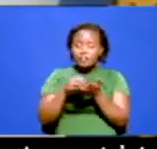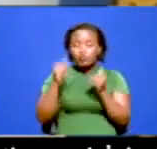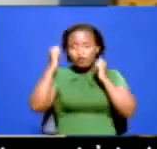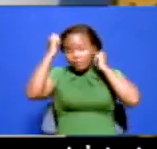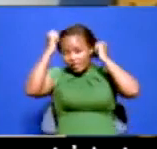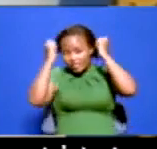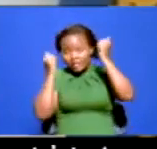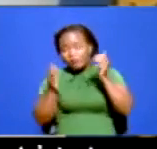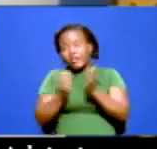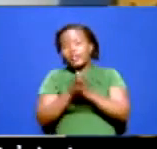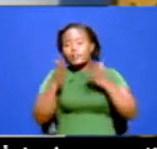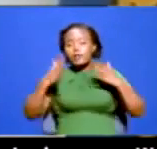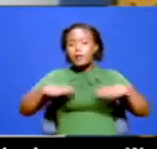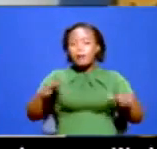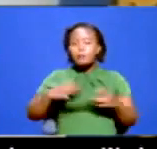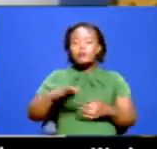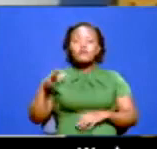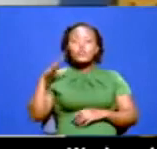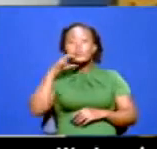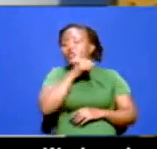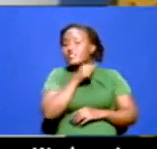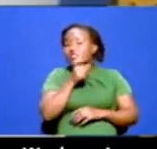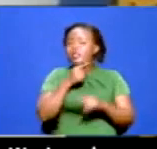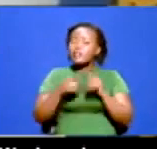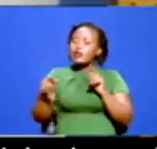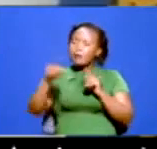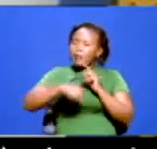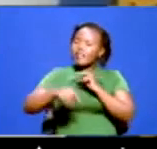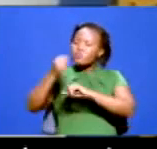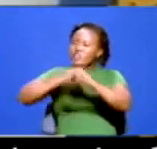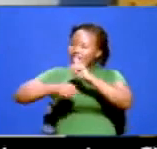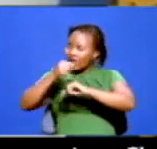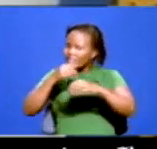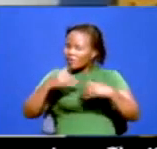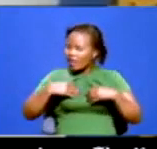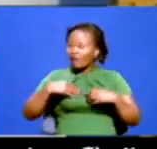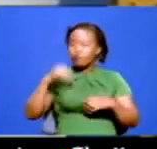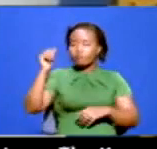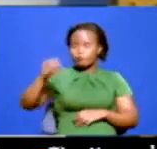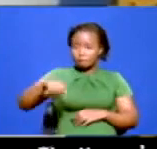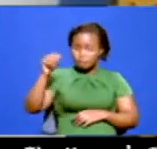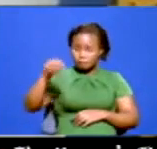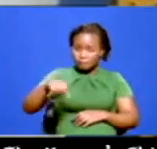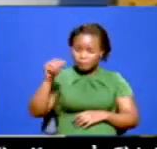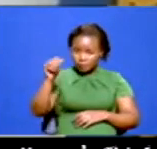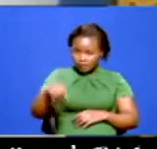Okay? But are we doing something about it? Absolutely. What we are doing is